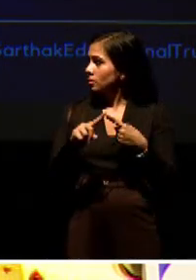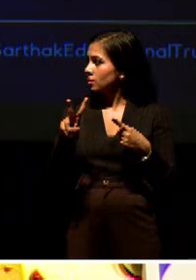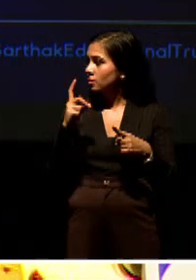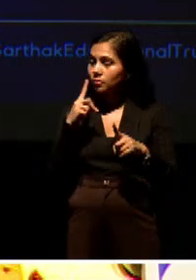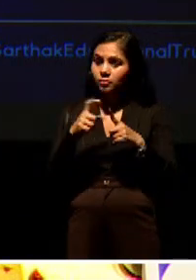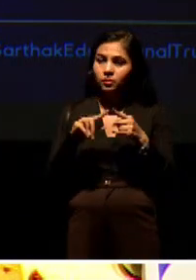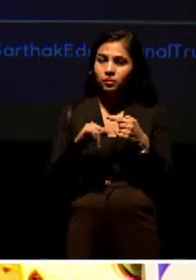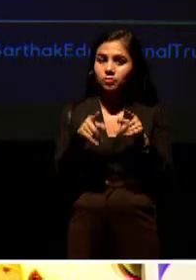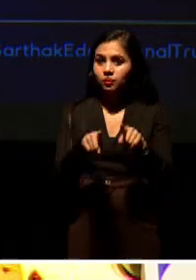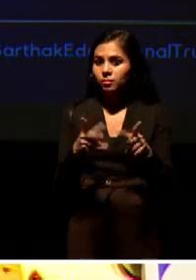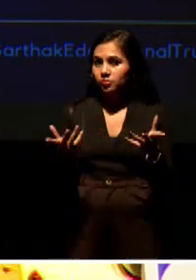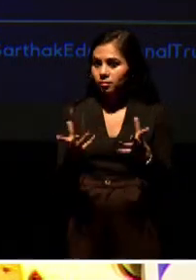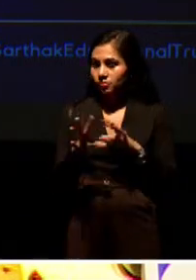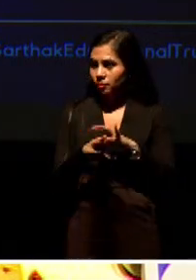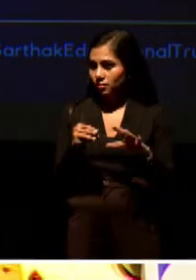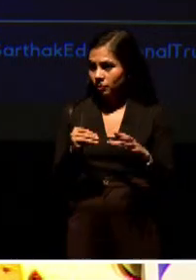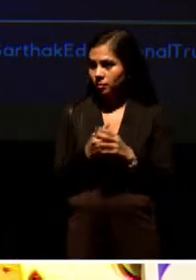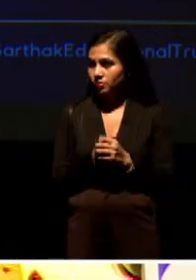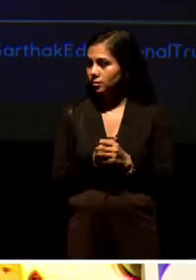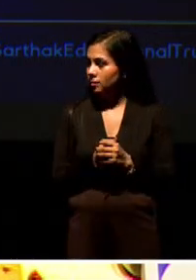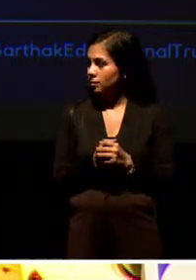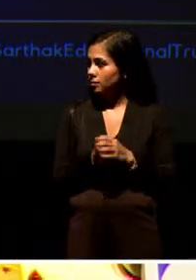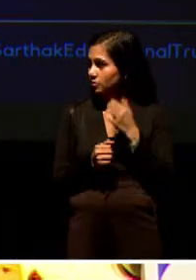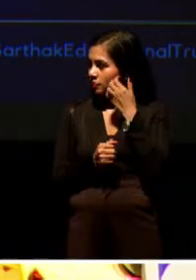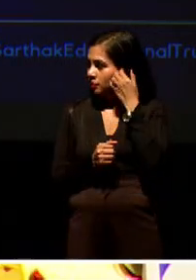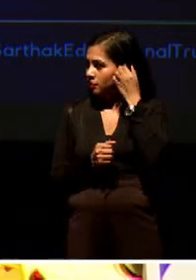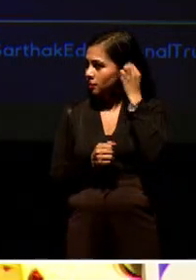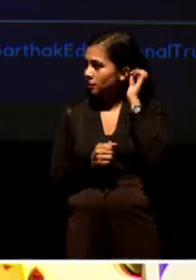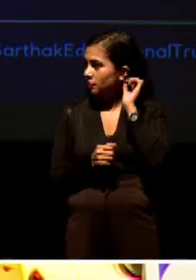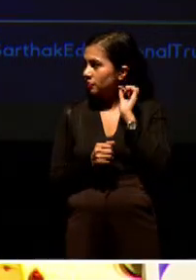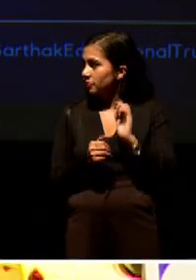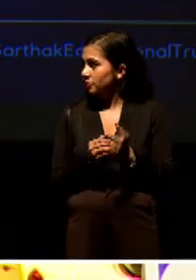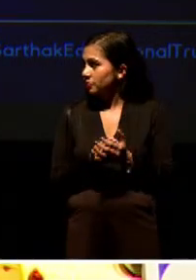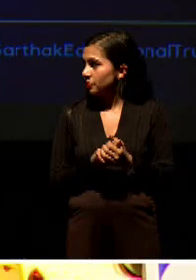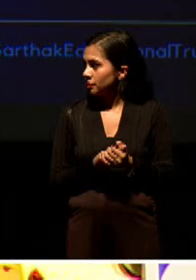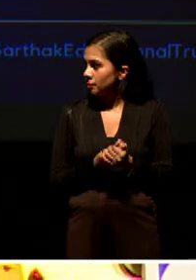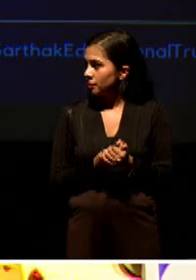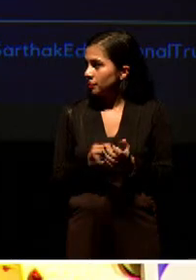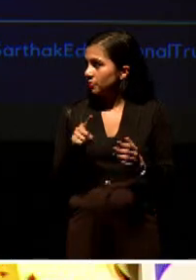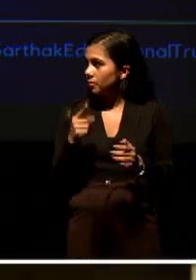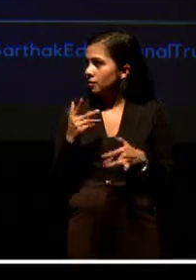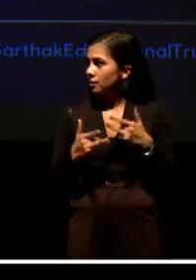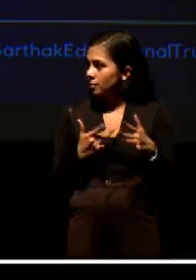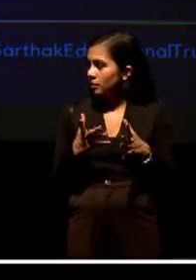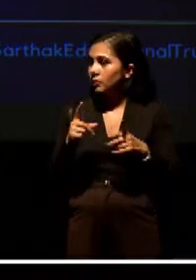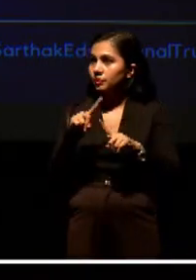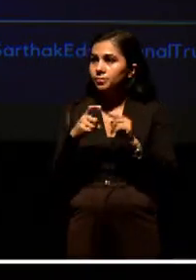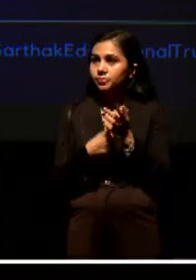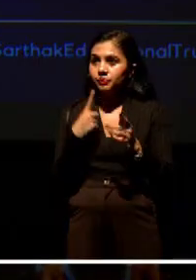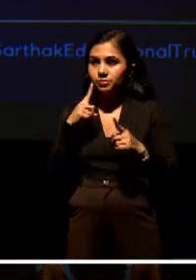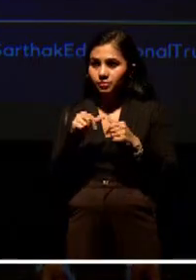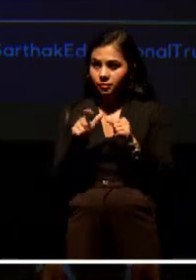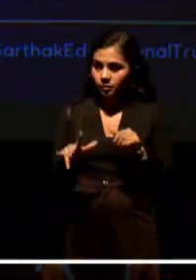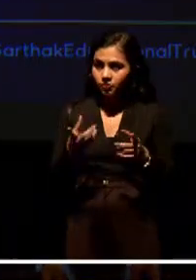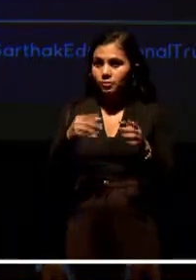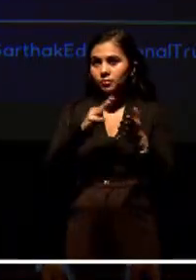you take, you have to really have a good field trial before market can